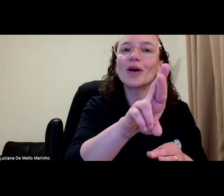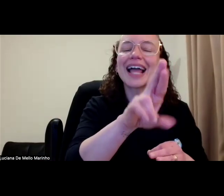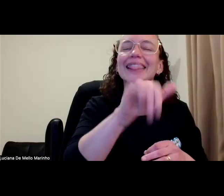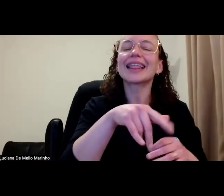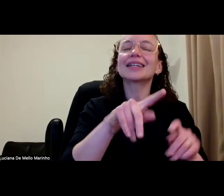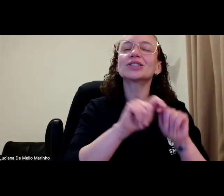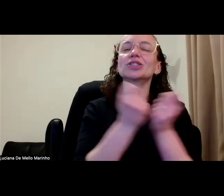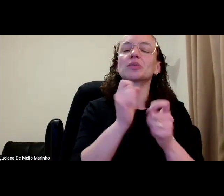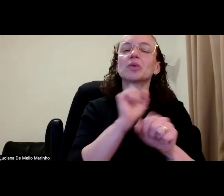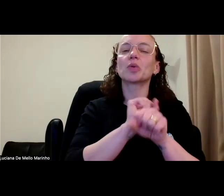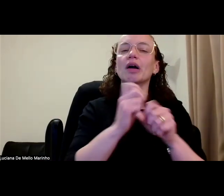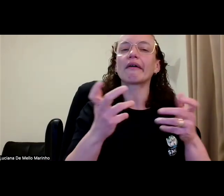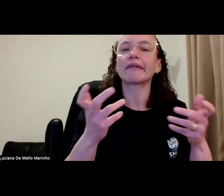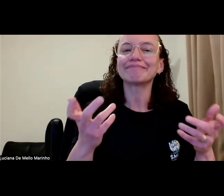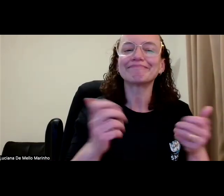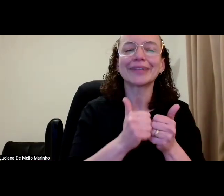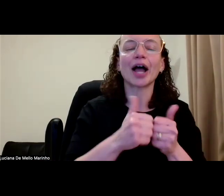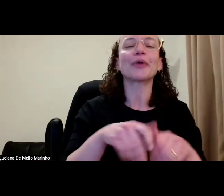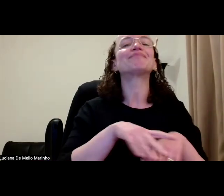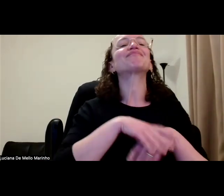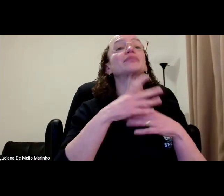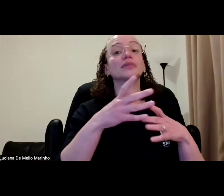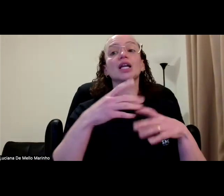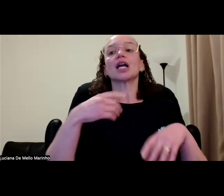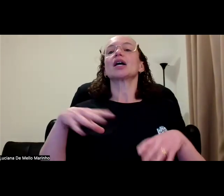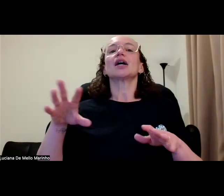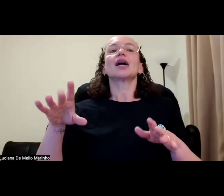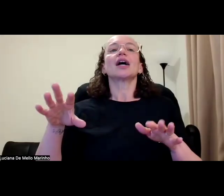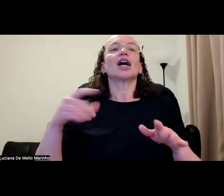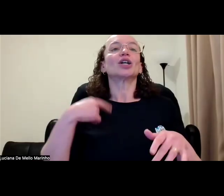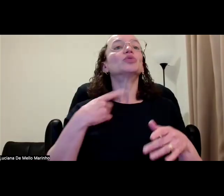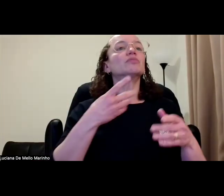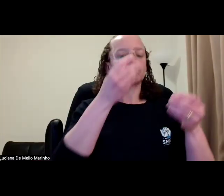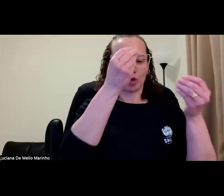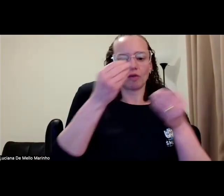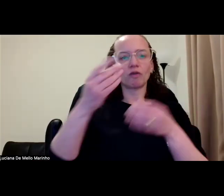said. Or this is a situation where